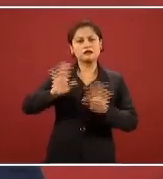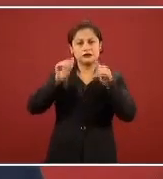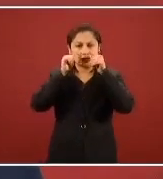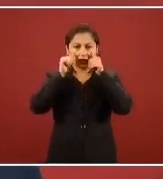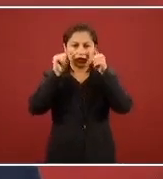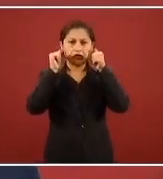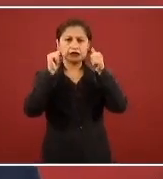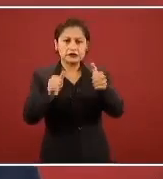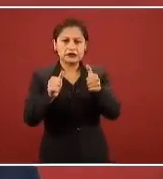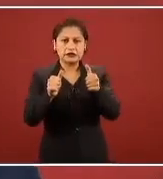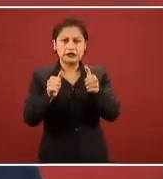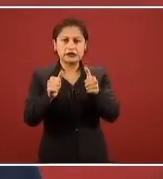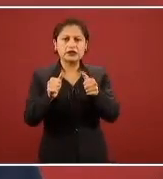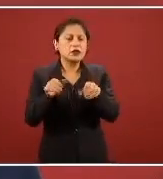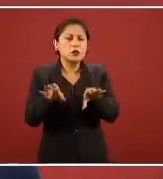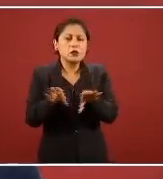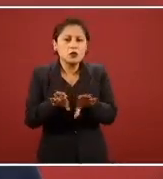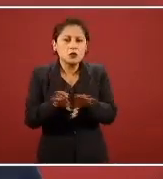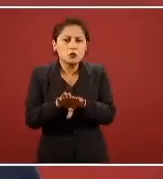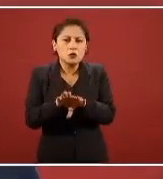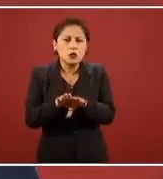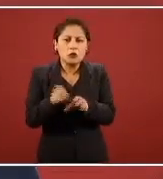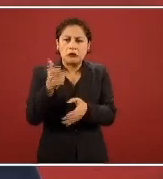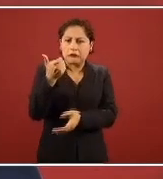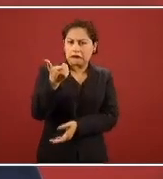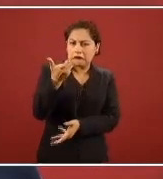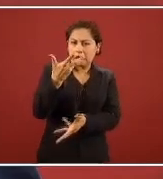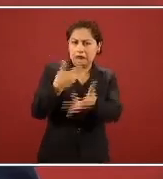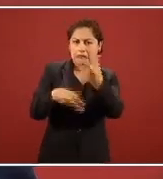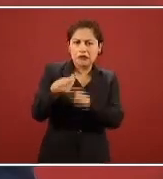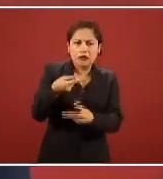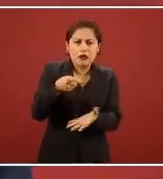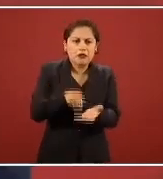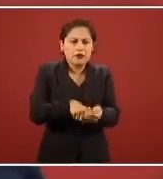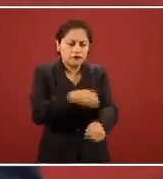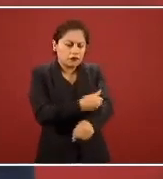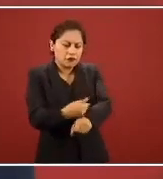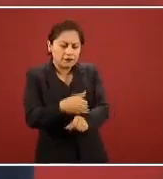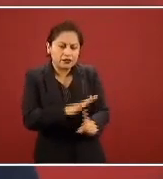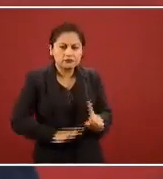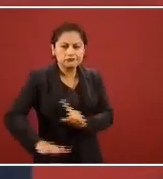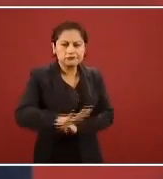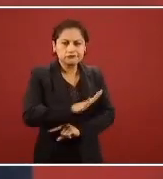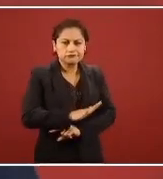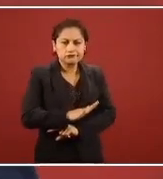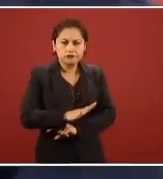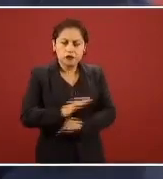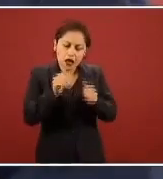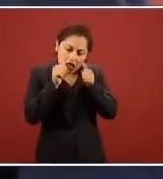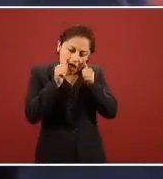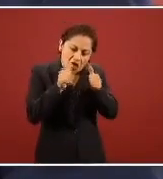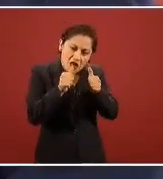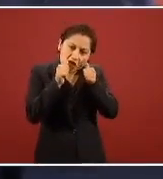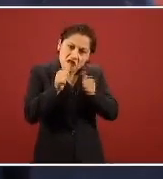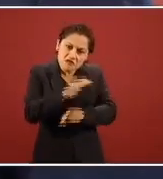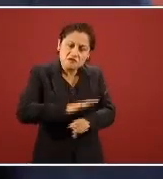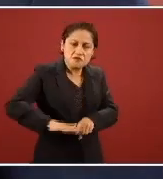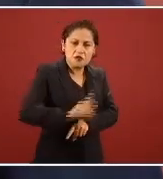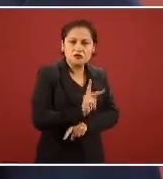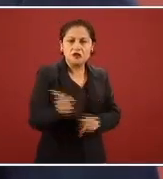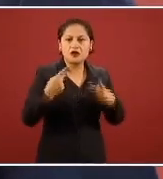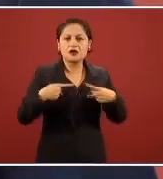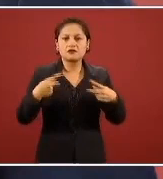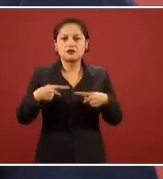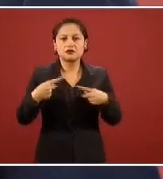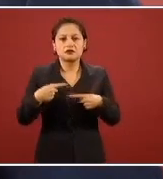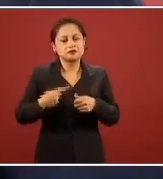to strengthen the popular economy, the family economy, and to invest on the bottom,